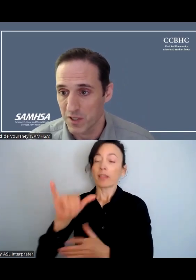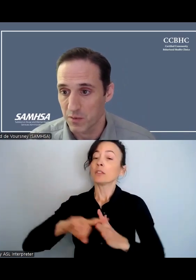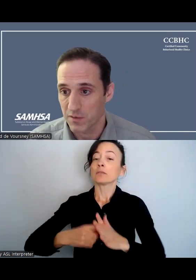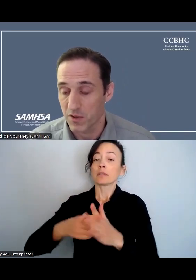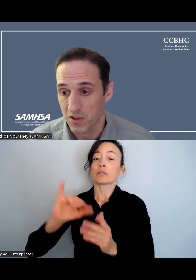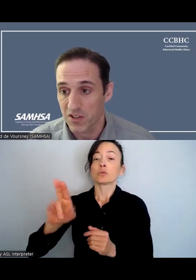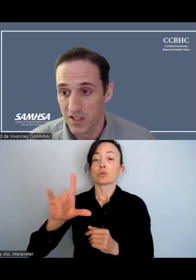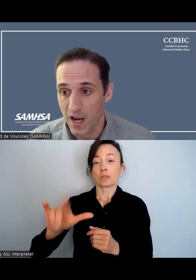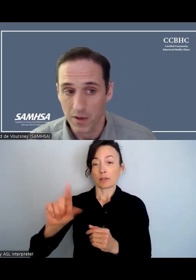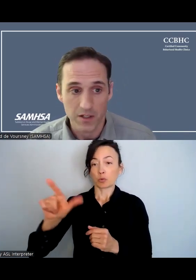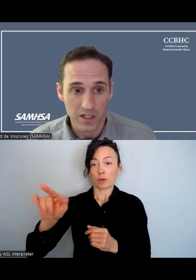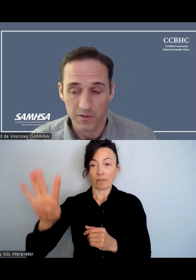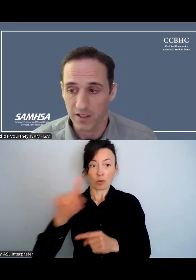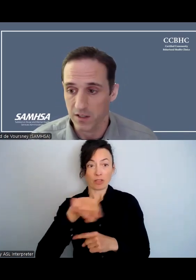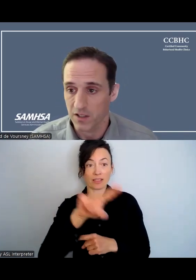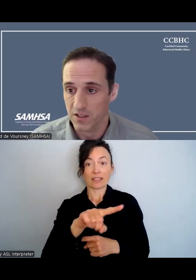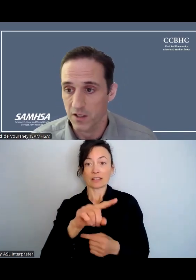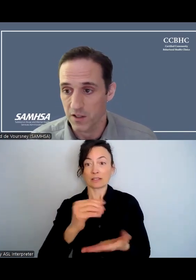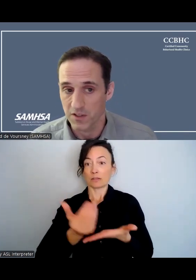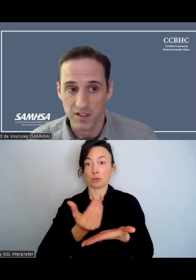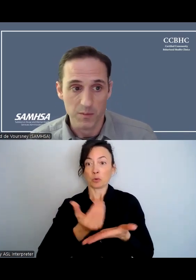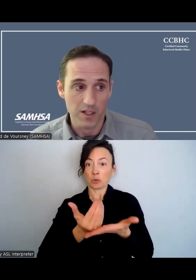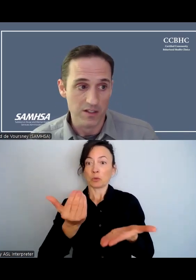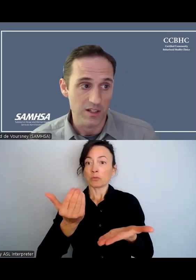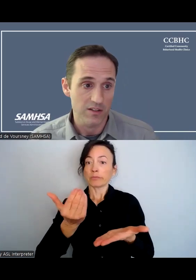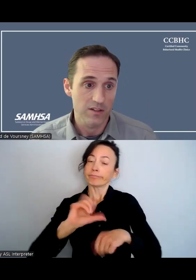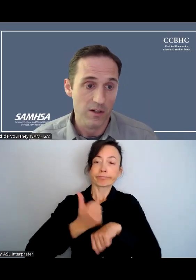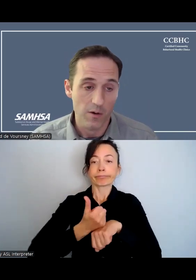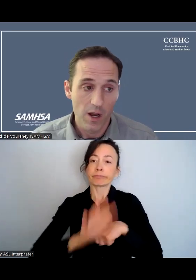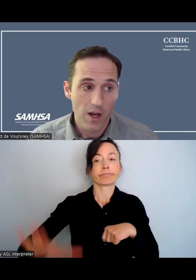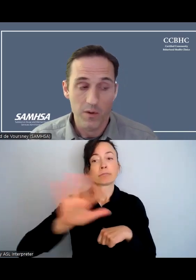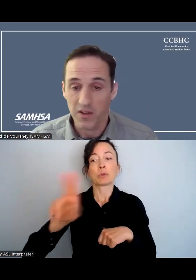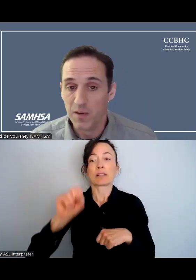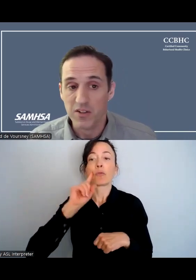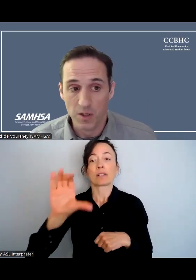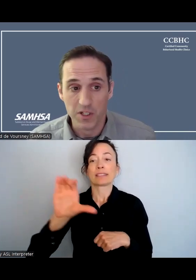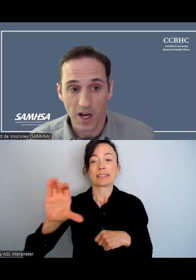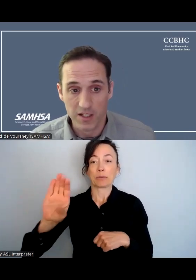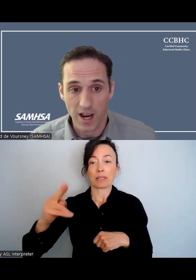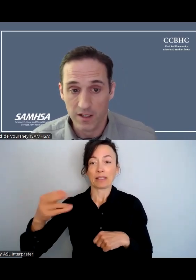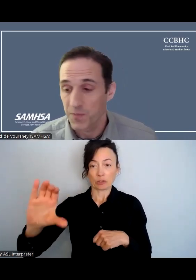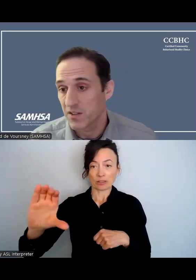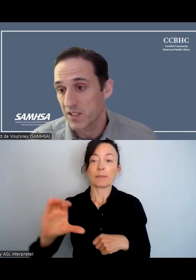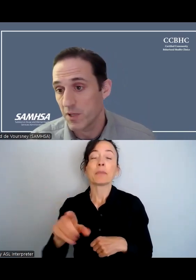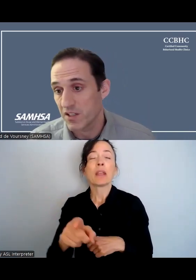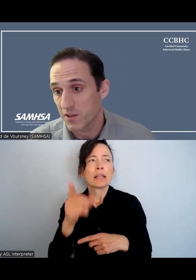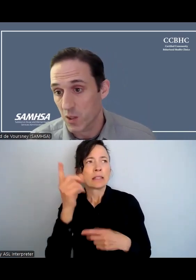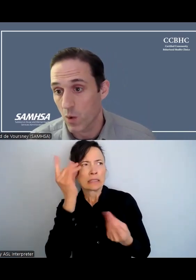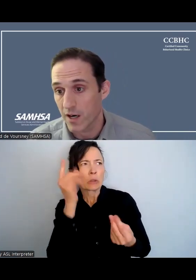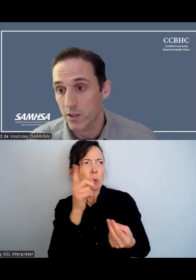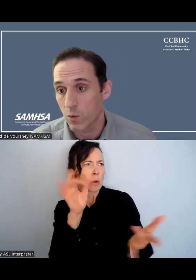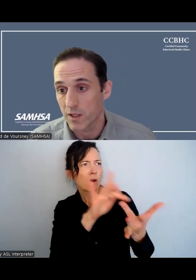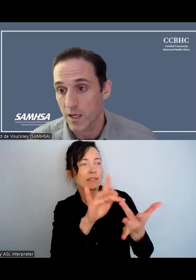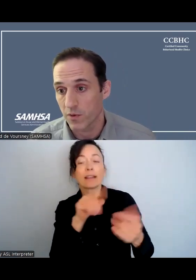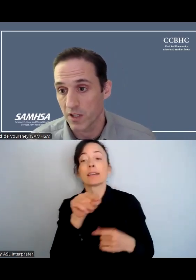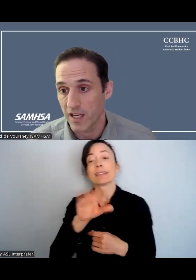July of 2024. So these are now in effect across the country for CCBHCs. So When you think about someone to contact, CCBHCs are